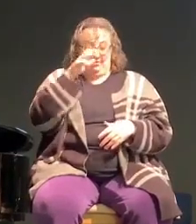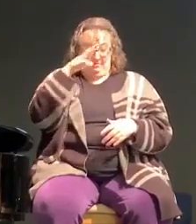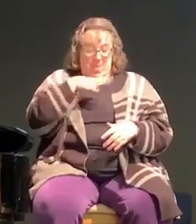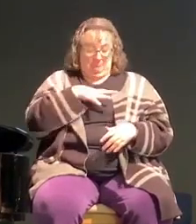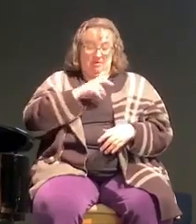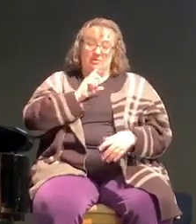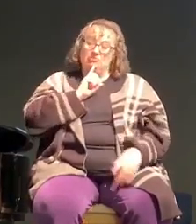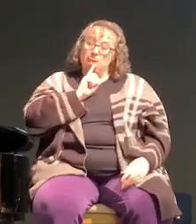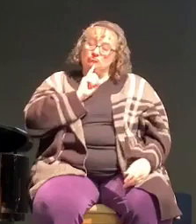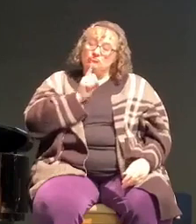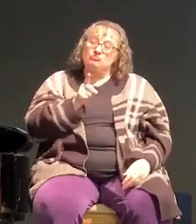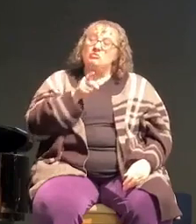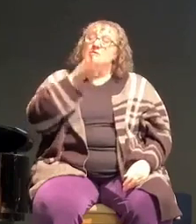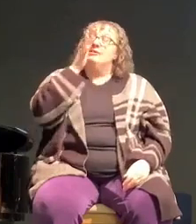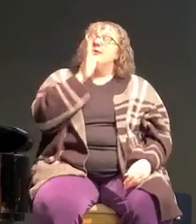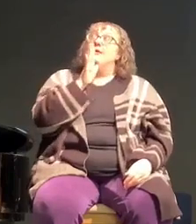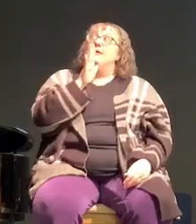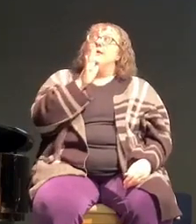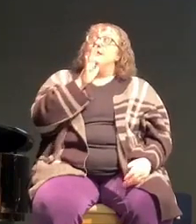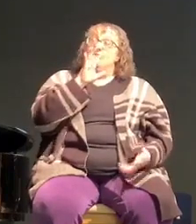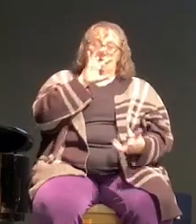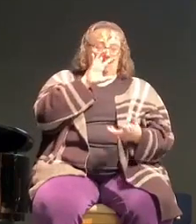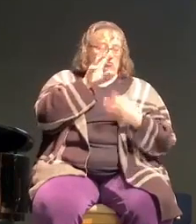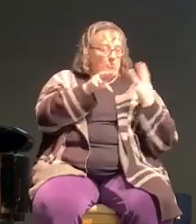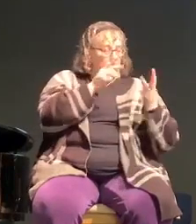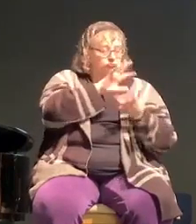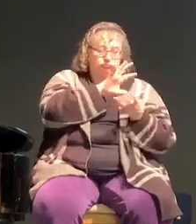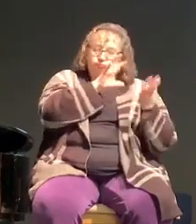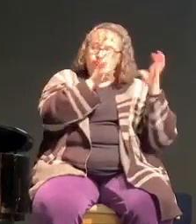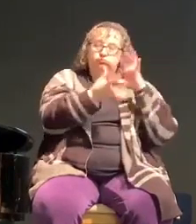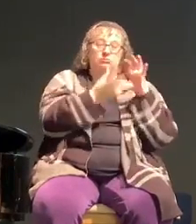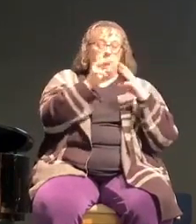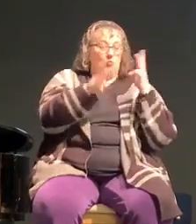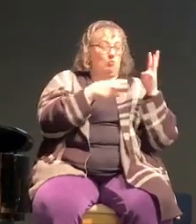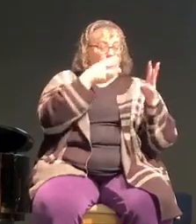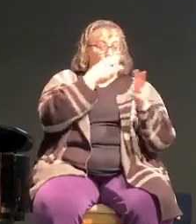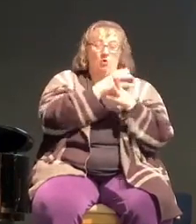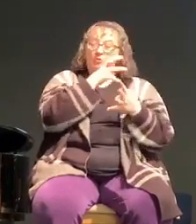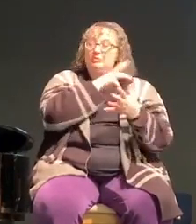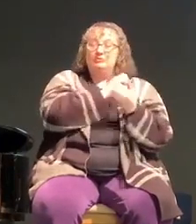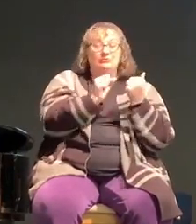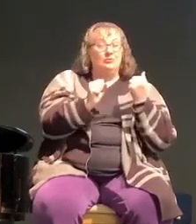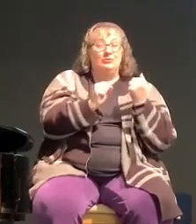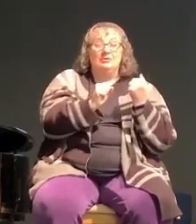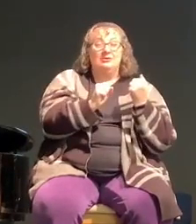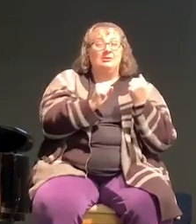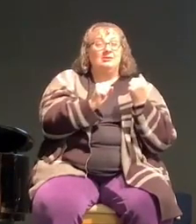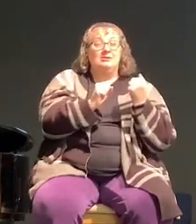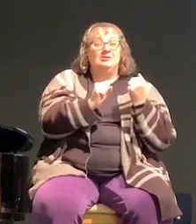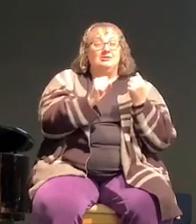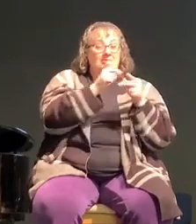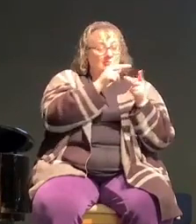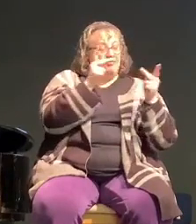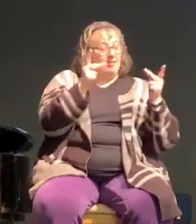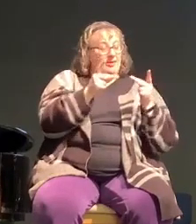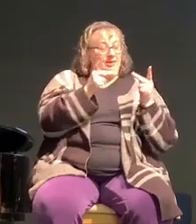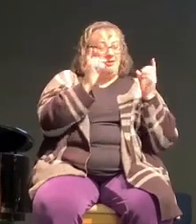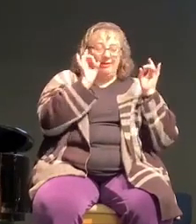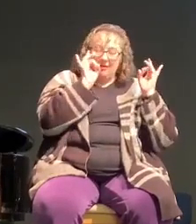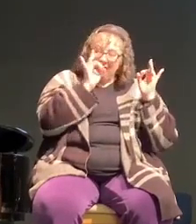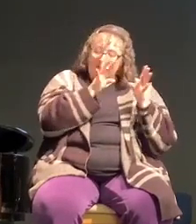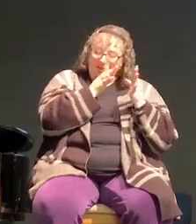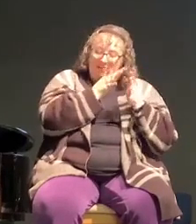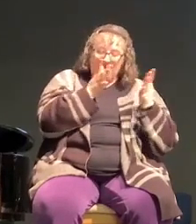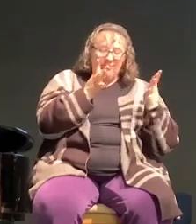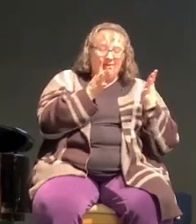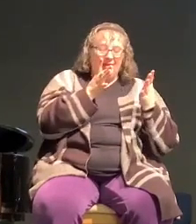stayed true to God in a very corrupt world. That's the whole reason that the world was being destroyed, because it was a place of just terrible things and